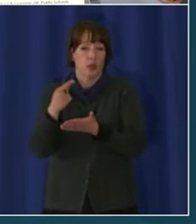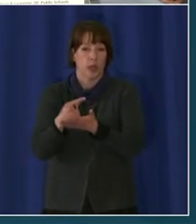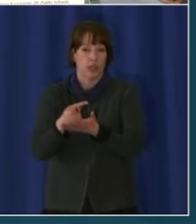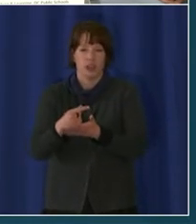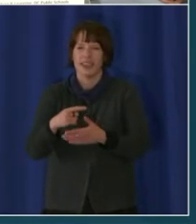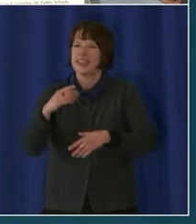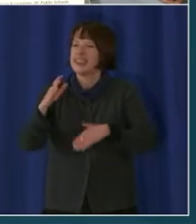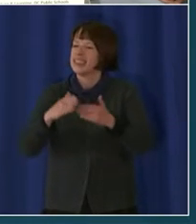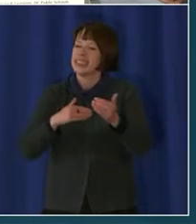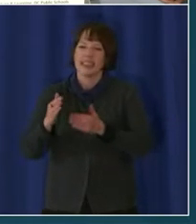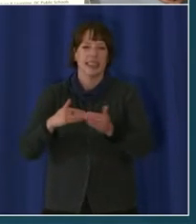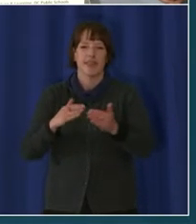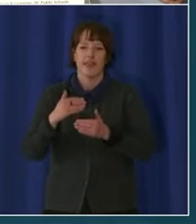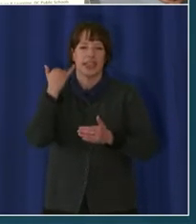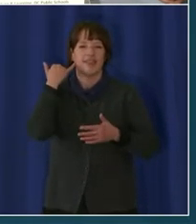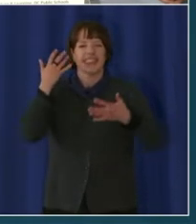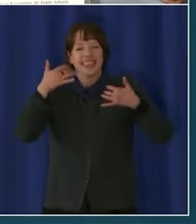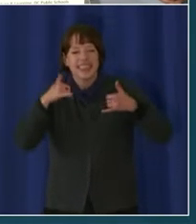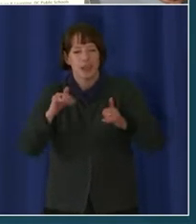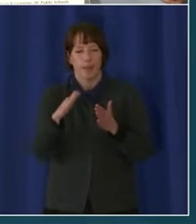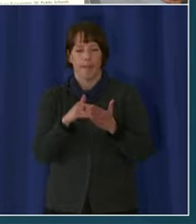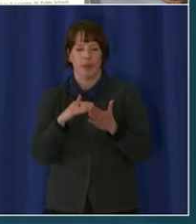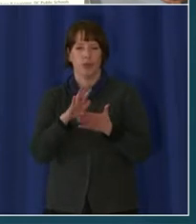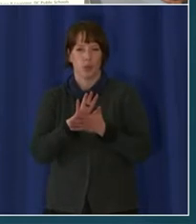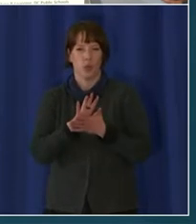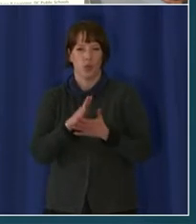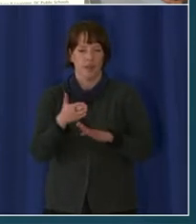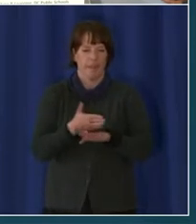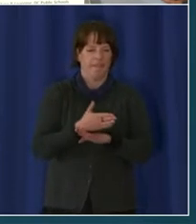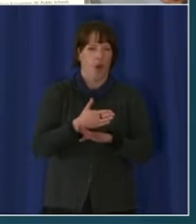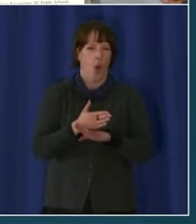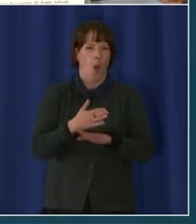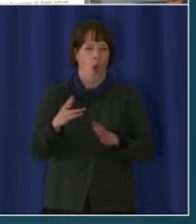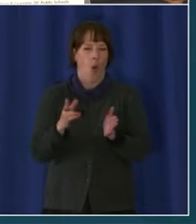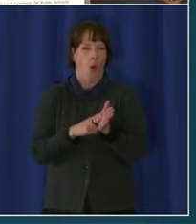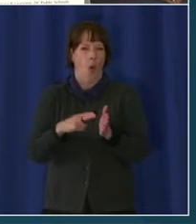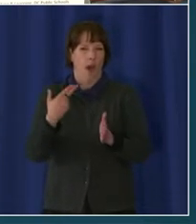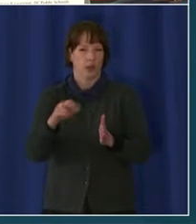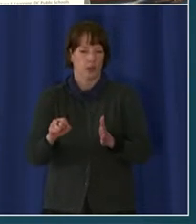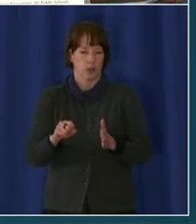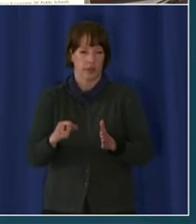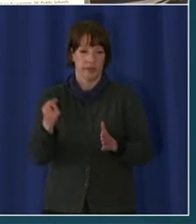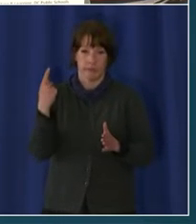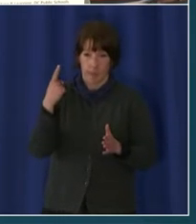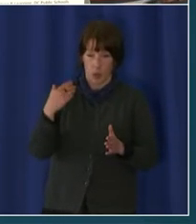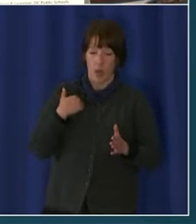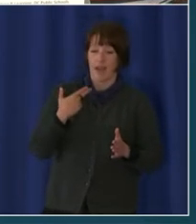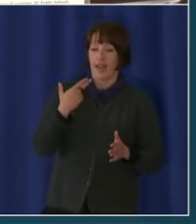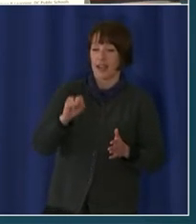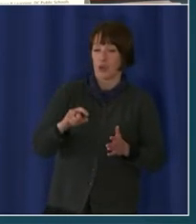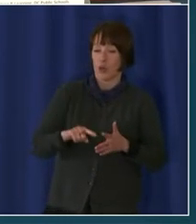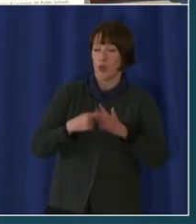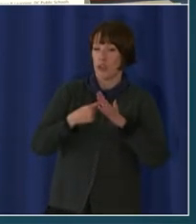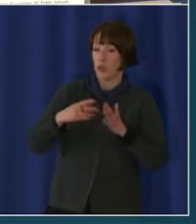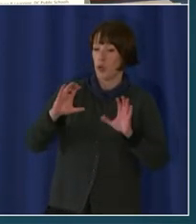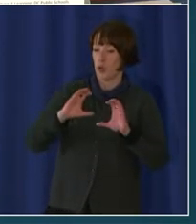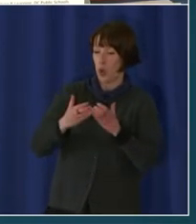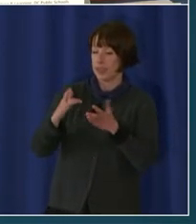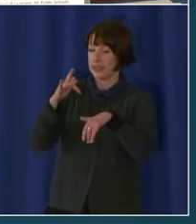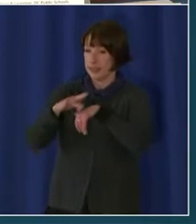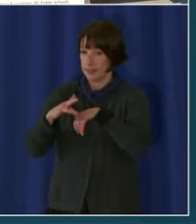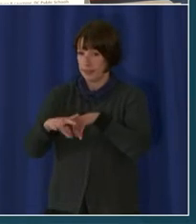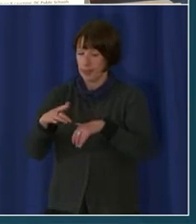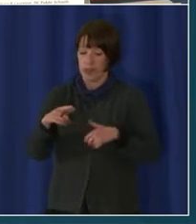a middle school student before enrolling in high school. So we have high school original credit courses